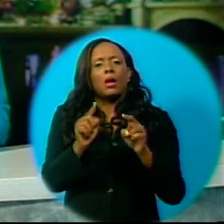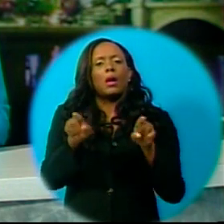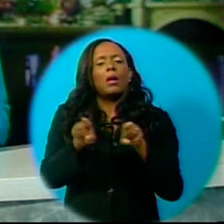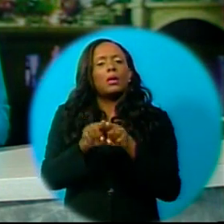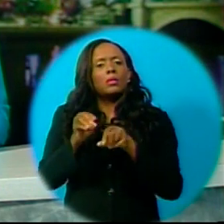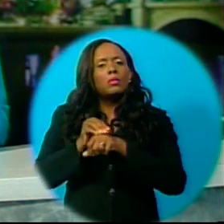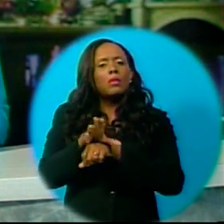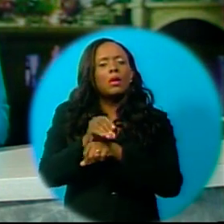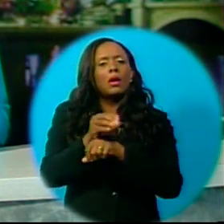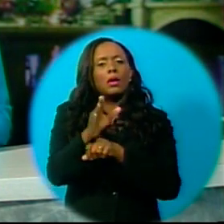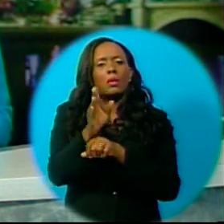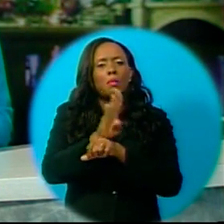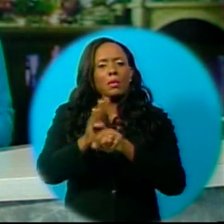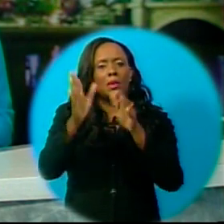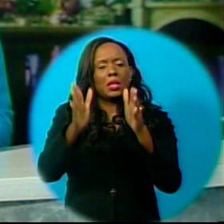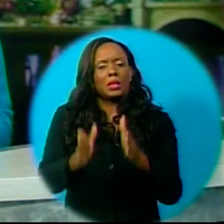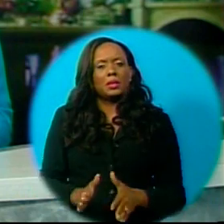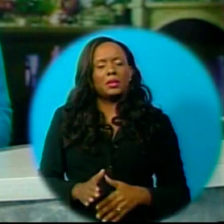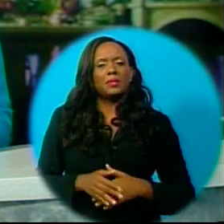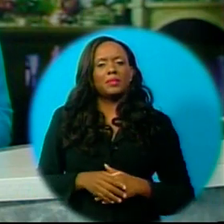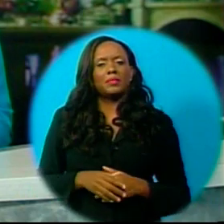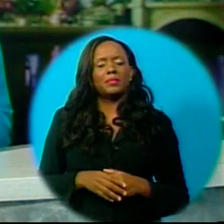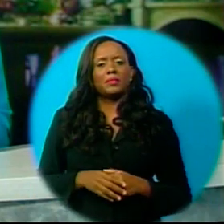a bit of advice to Barbadians.